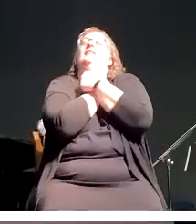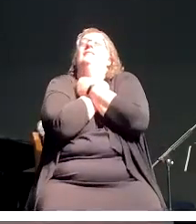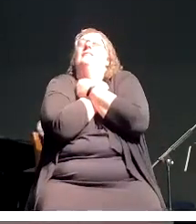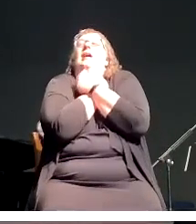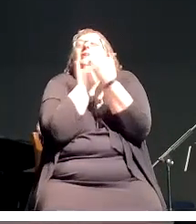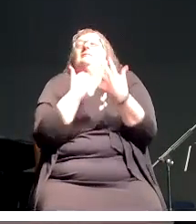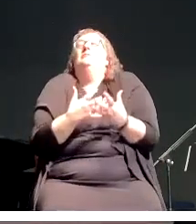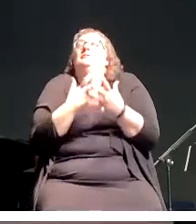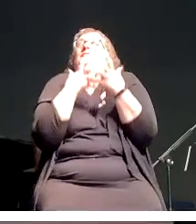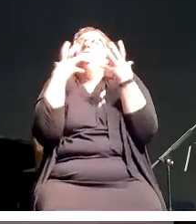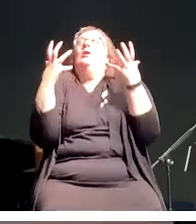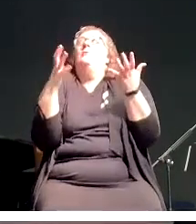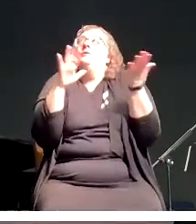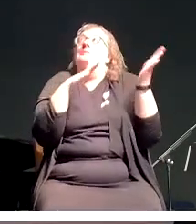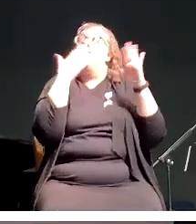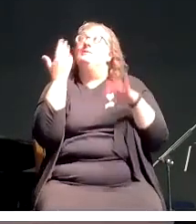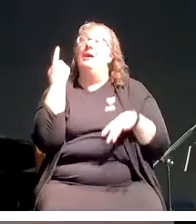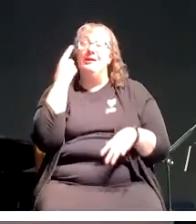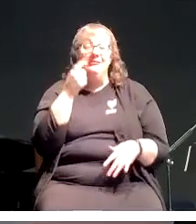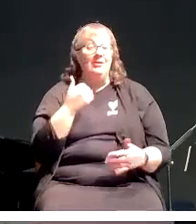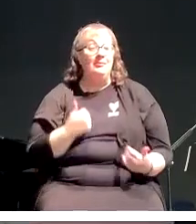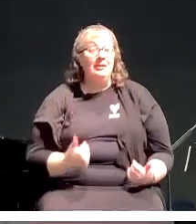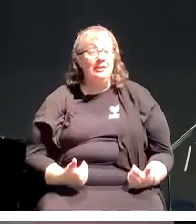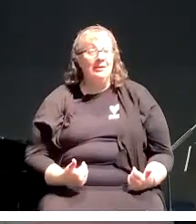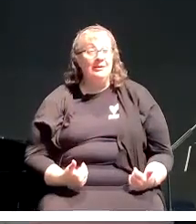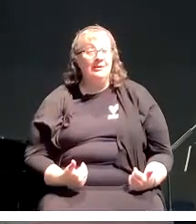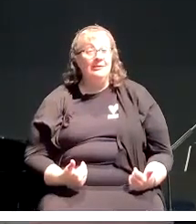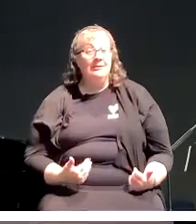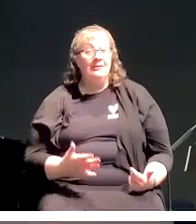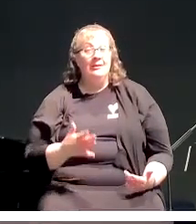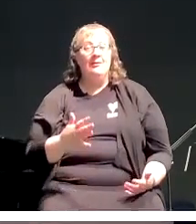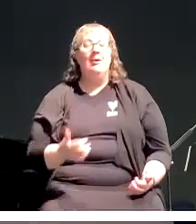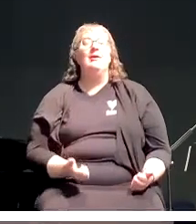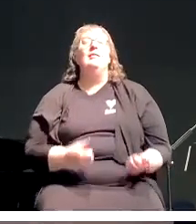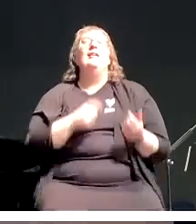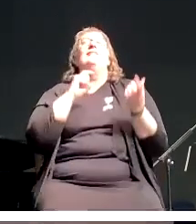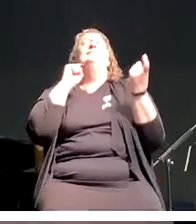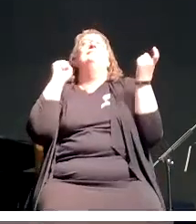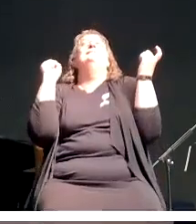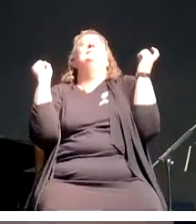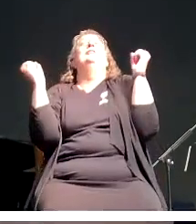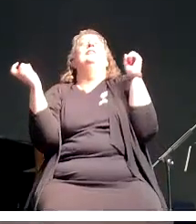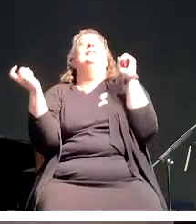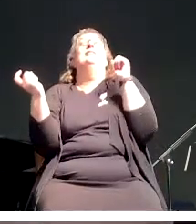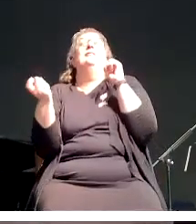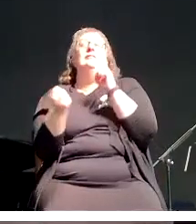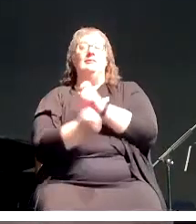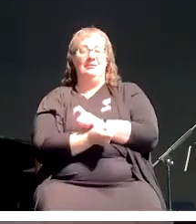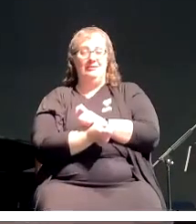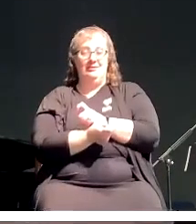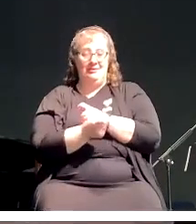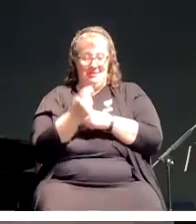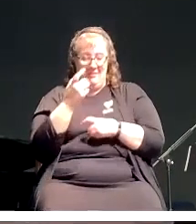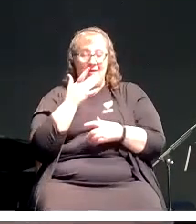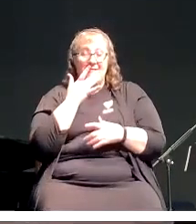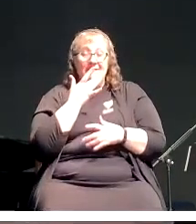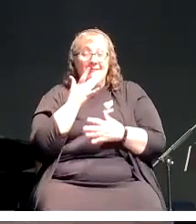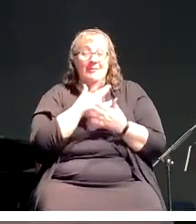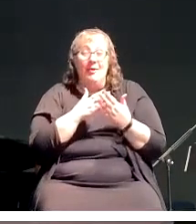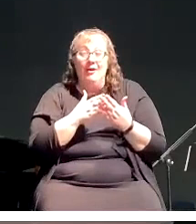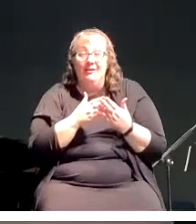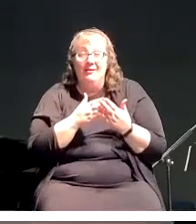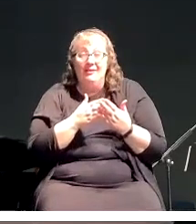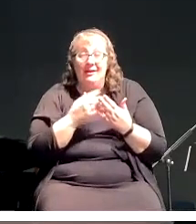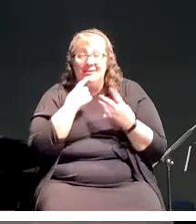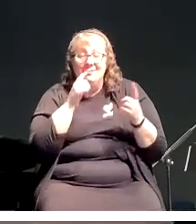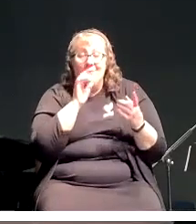so much that He would die for me, changed my life completely. And I think my favorite part is, I